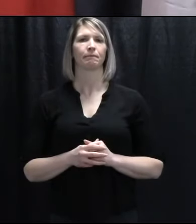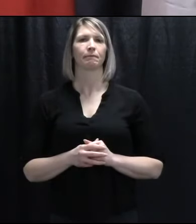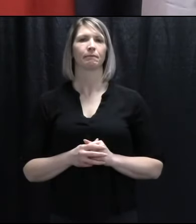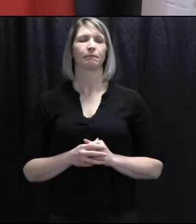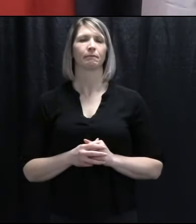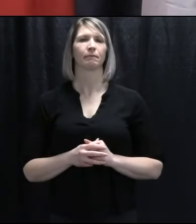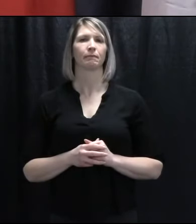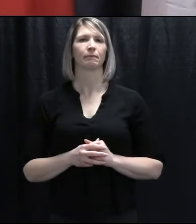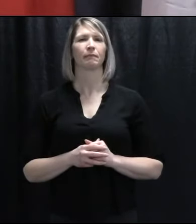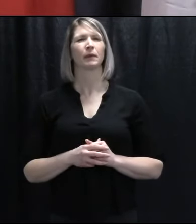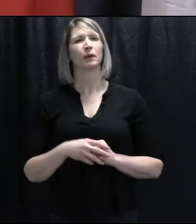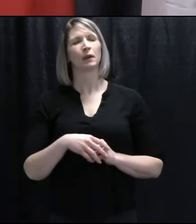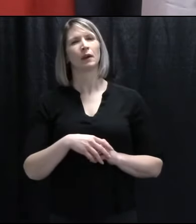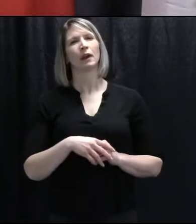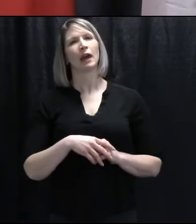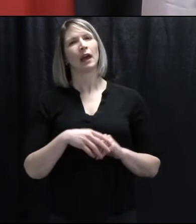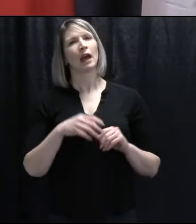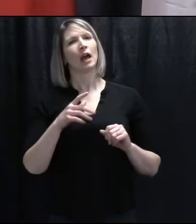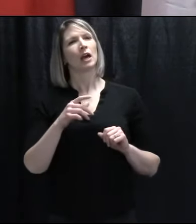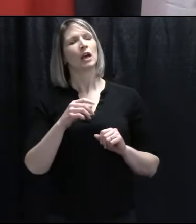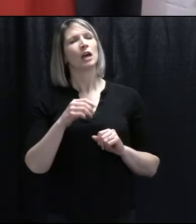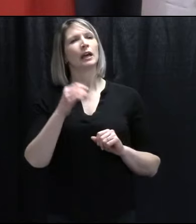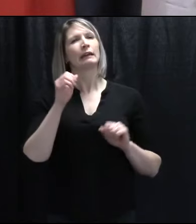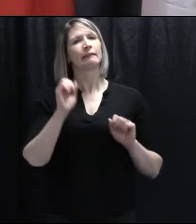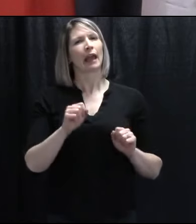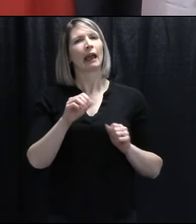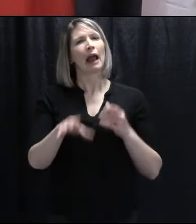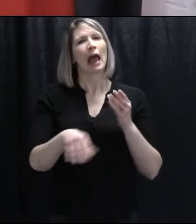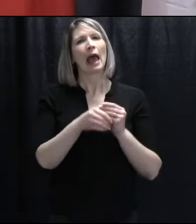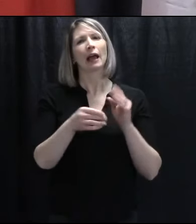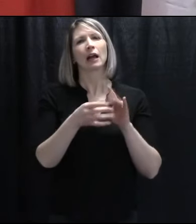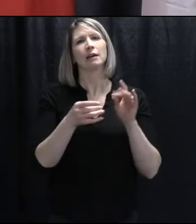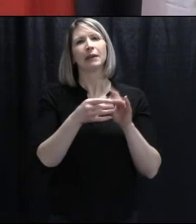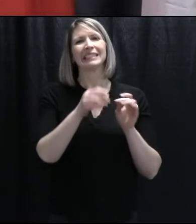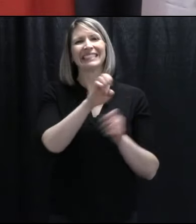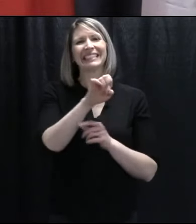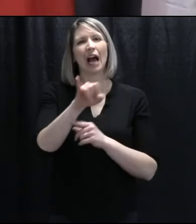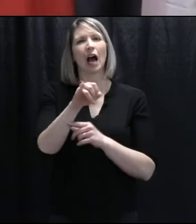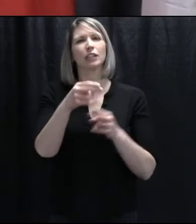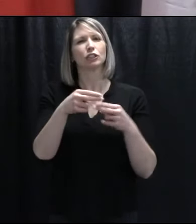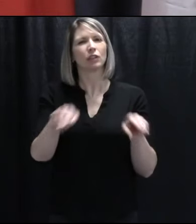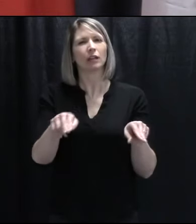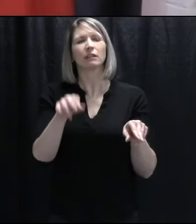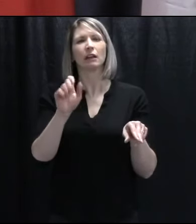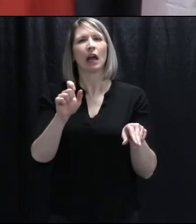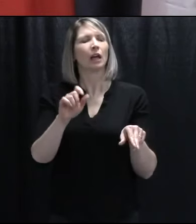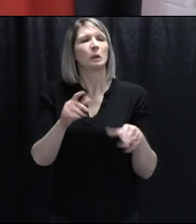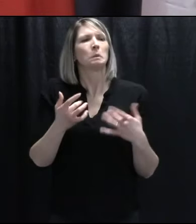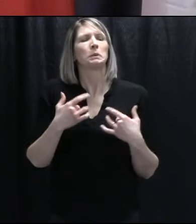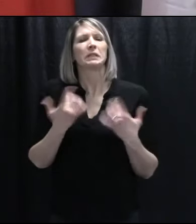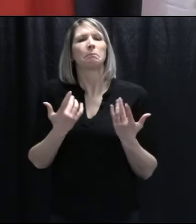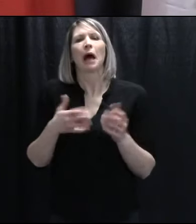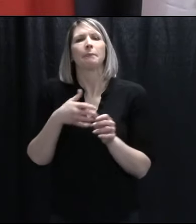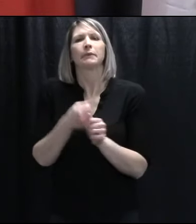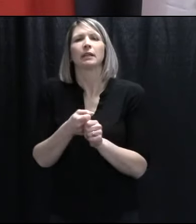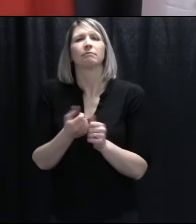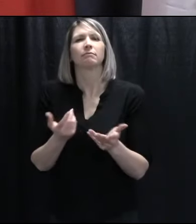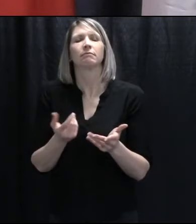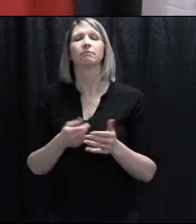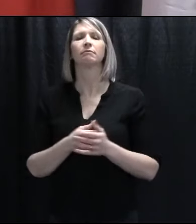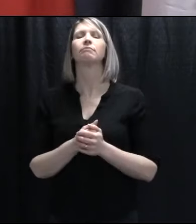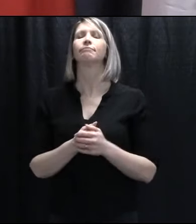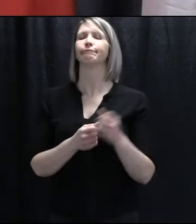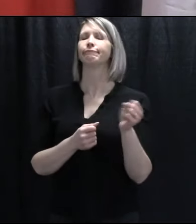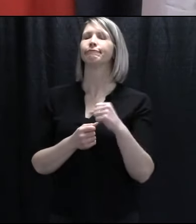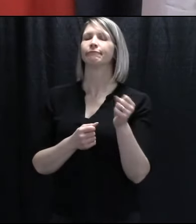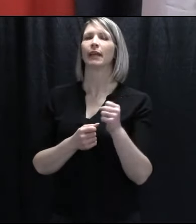can you provide any update on social assistance checks with mail services being shut down? Yeah, we can. And so right now, the next pay,